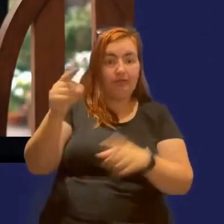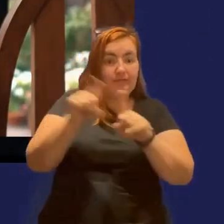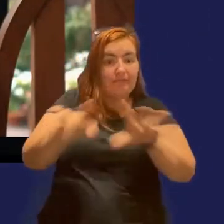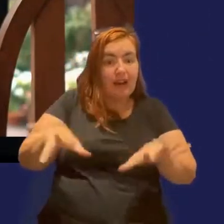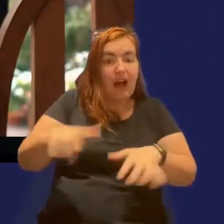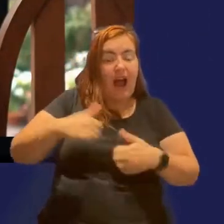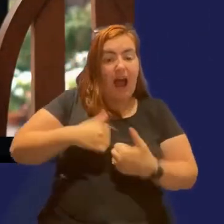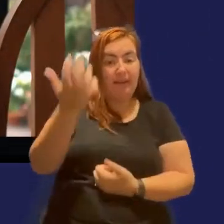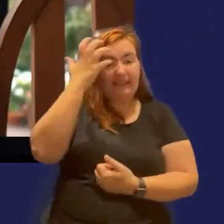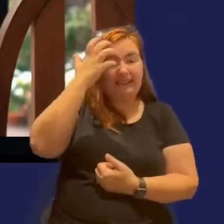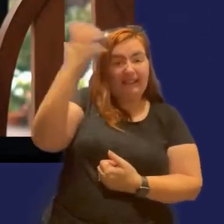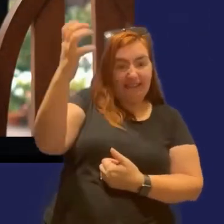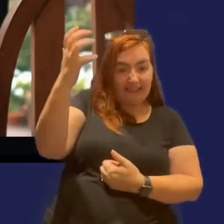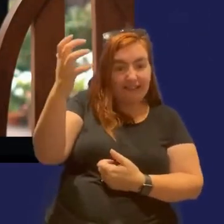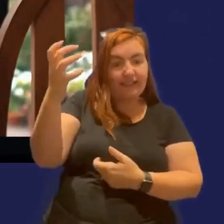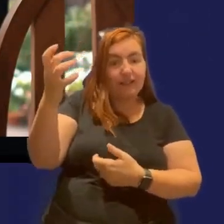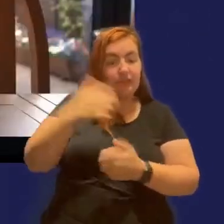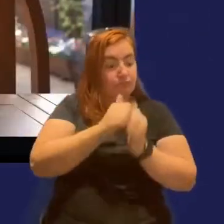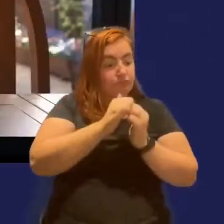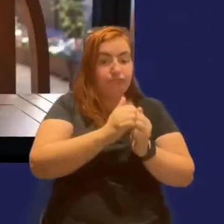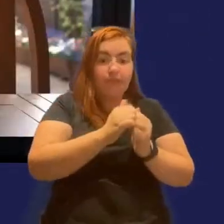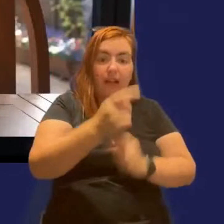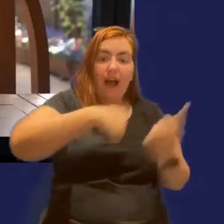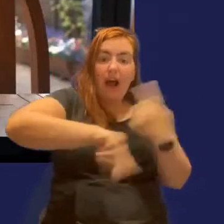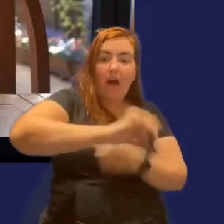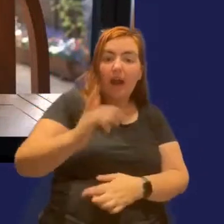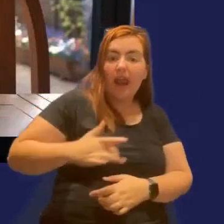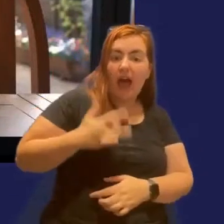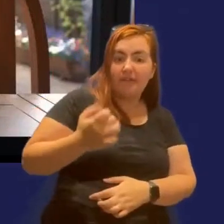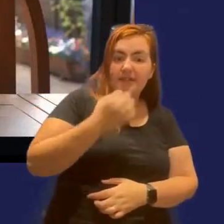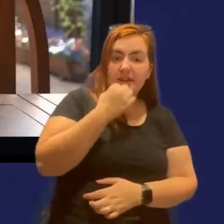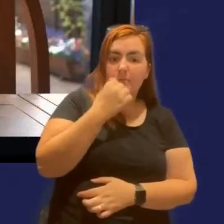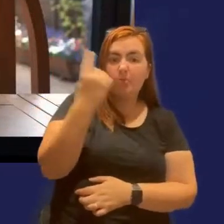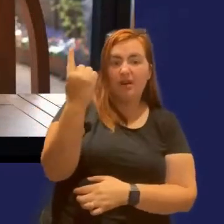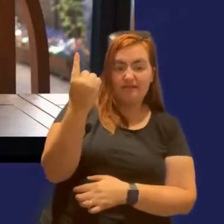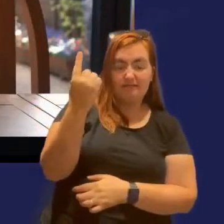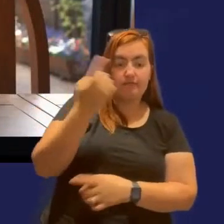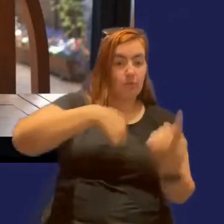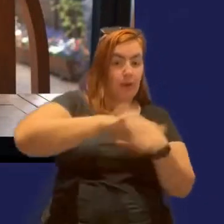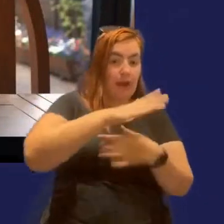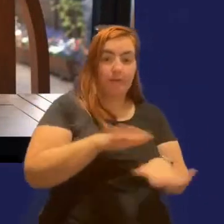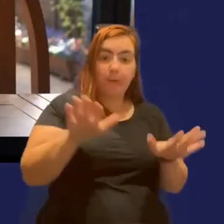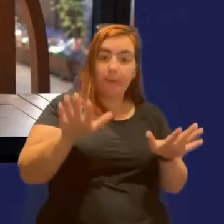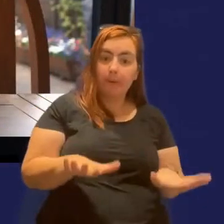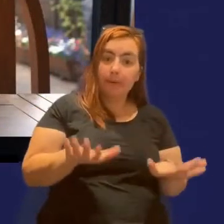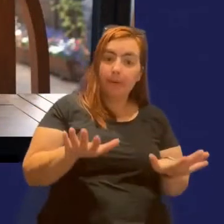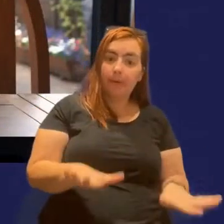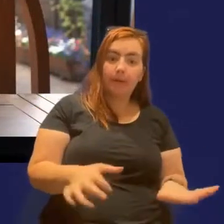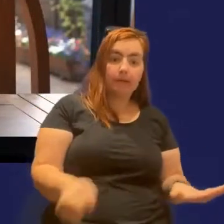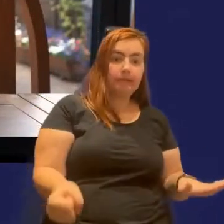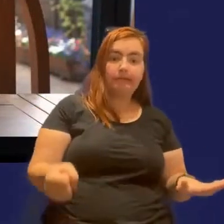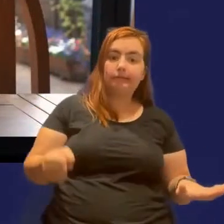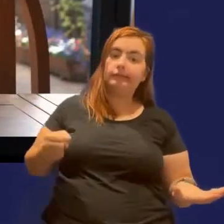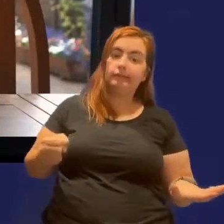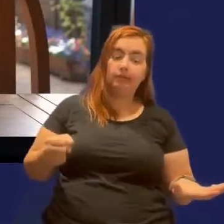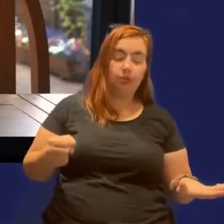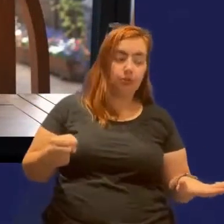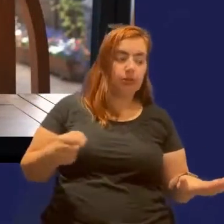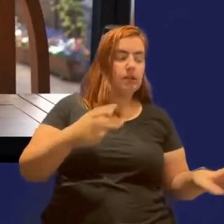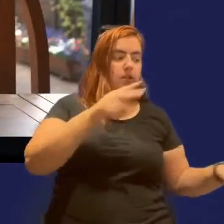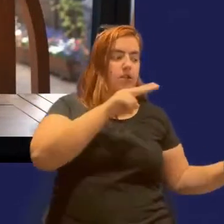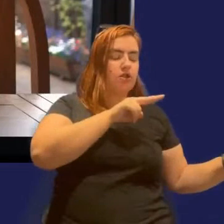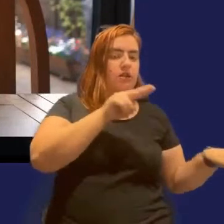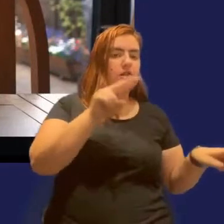lives, making him number one. Jesus wants us to slow down, to look up, to look around and view our lives